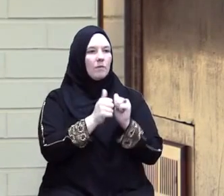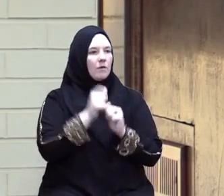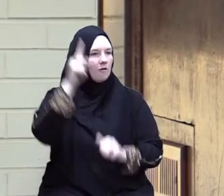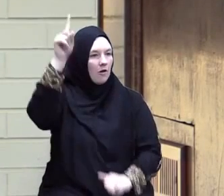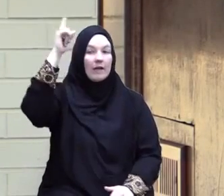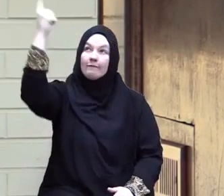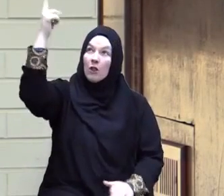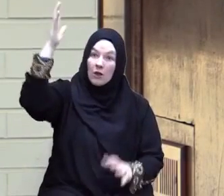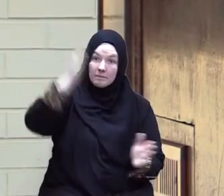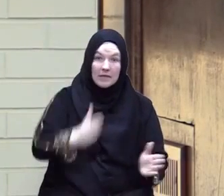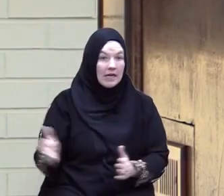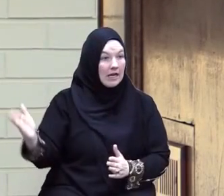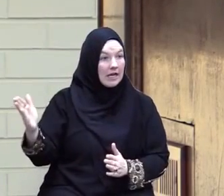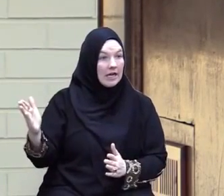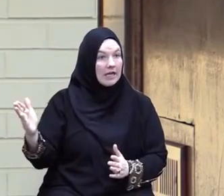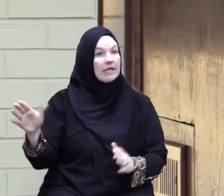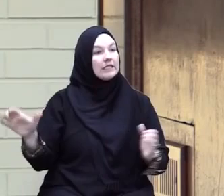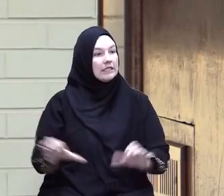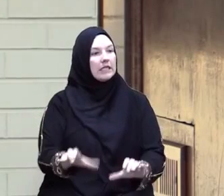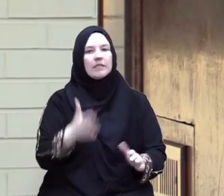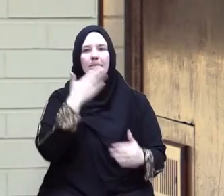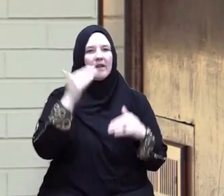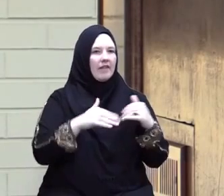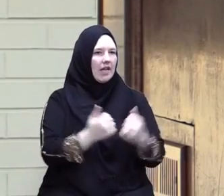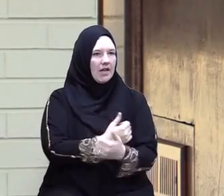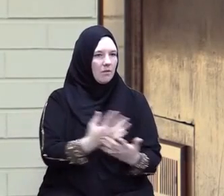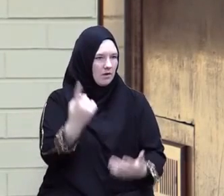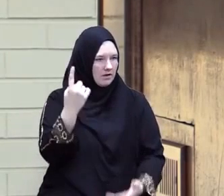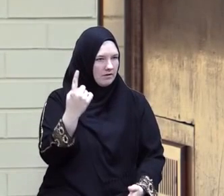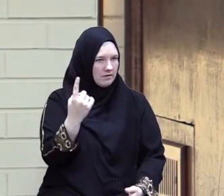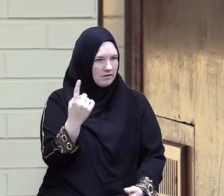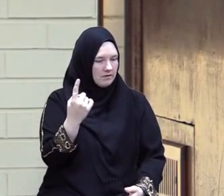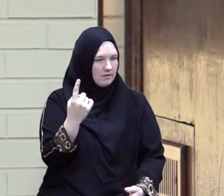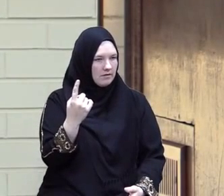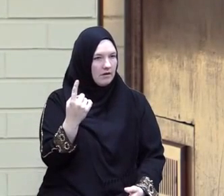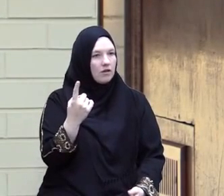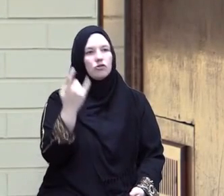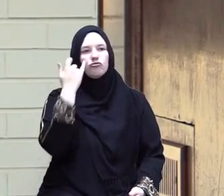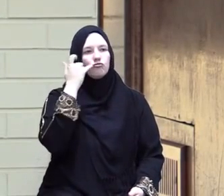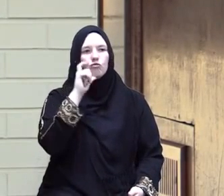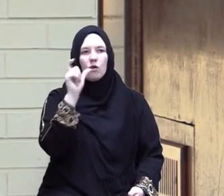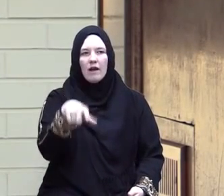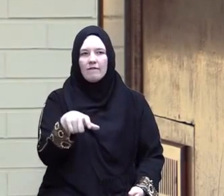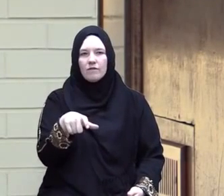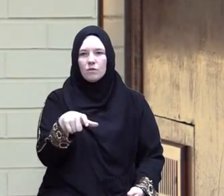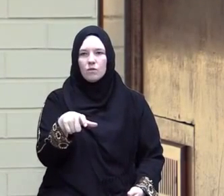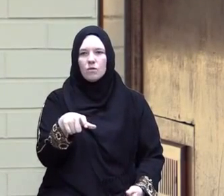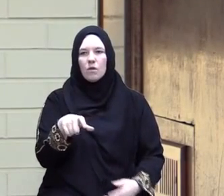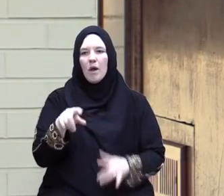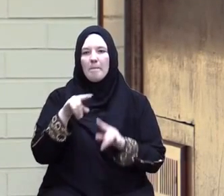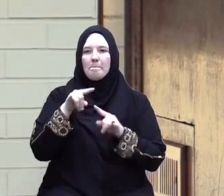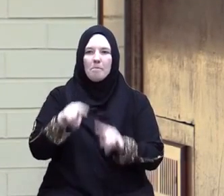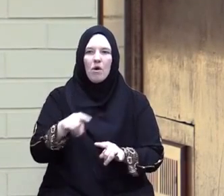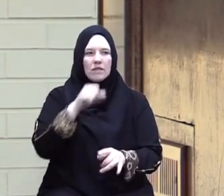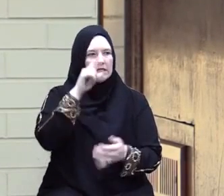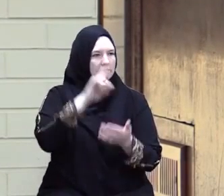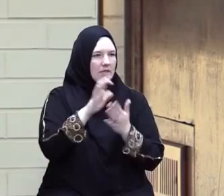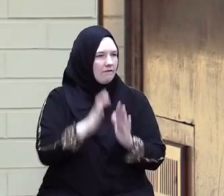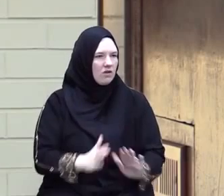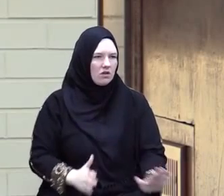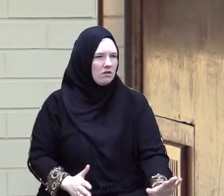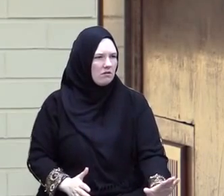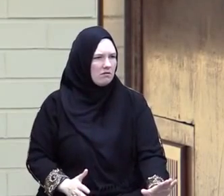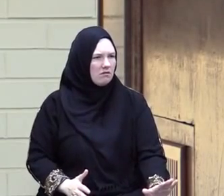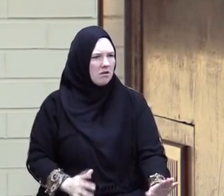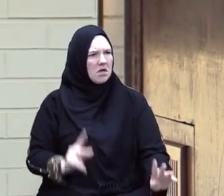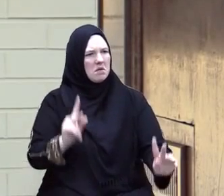Allah. When he does it better than anyone. So you don't have to mock the disbelievers. We don't